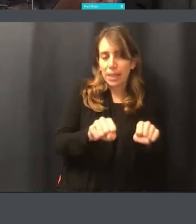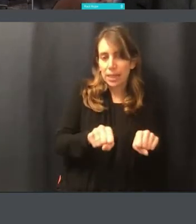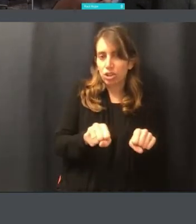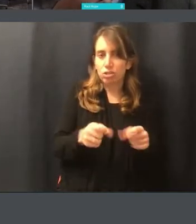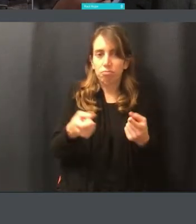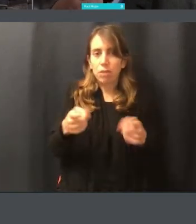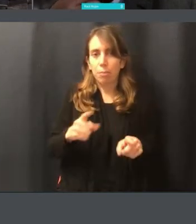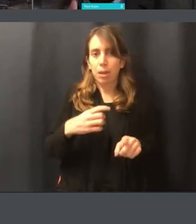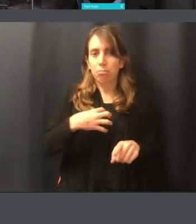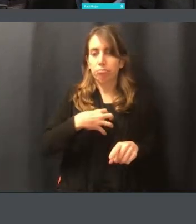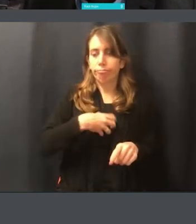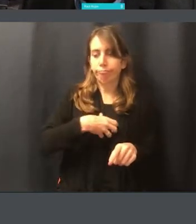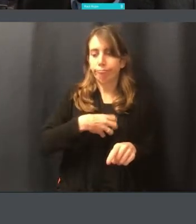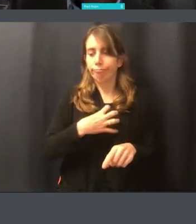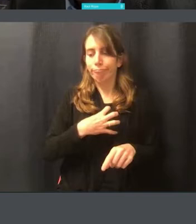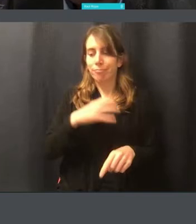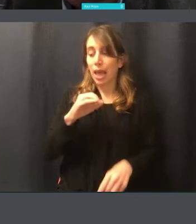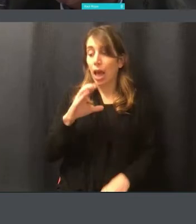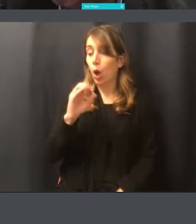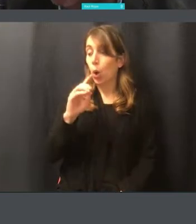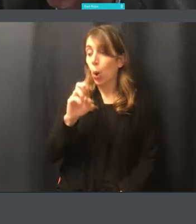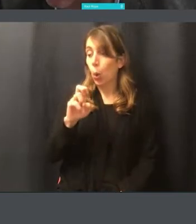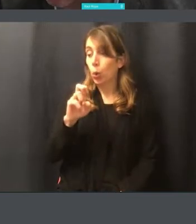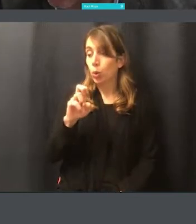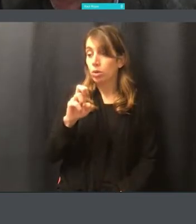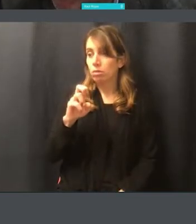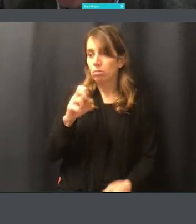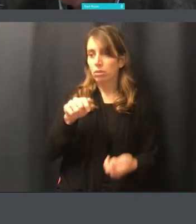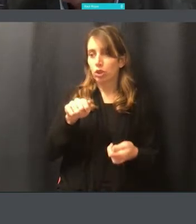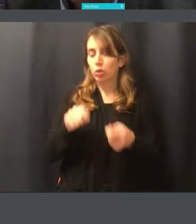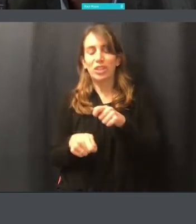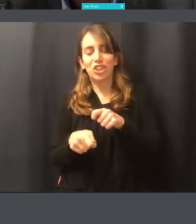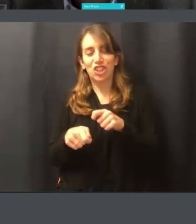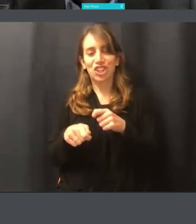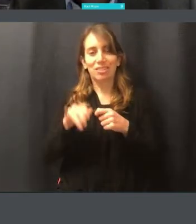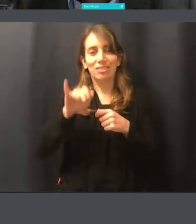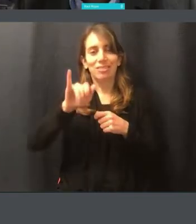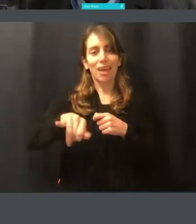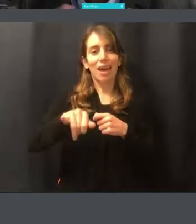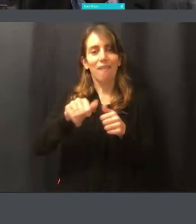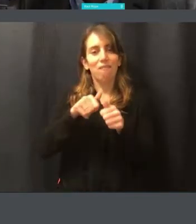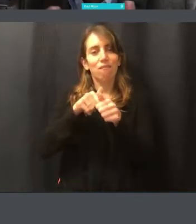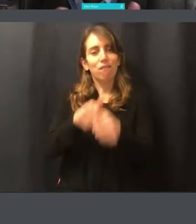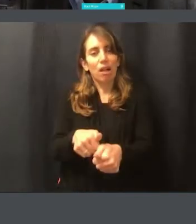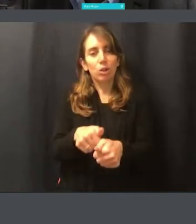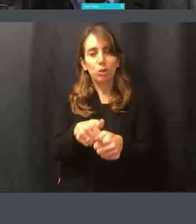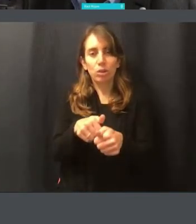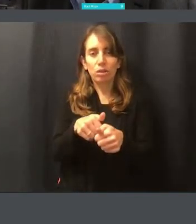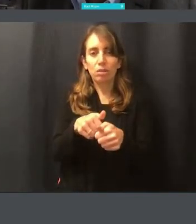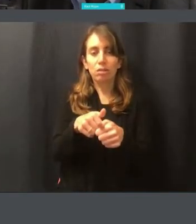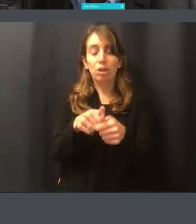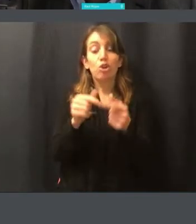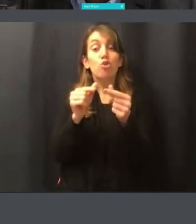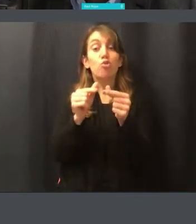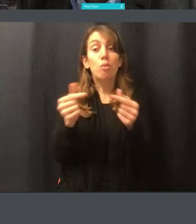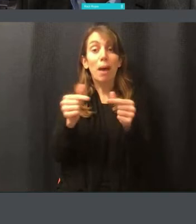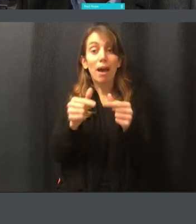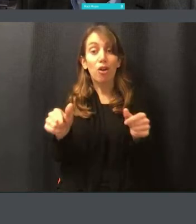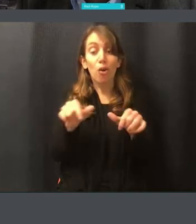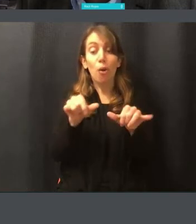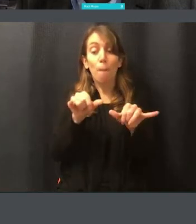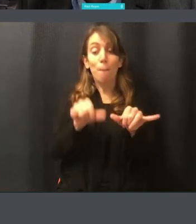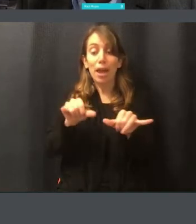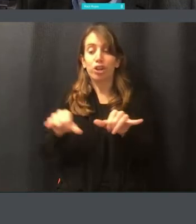again, just to remember about code switching, is that code switching really follows like the grammatical patterns